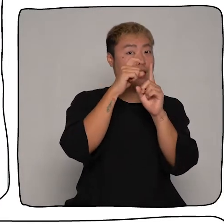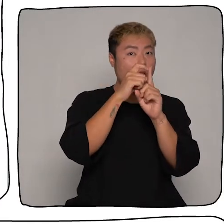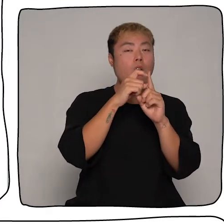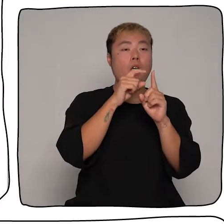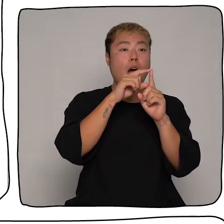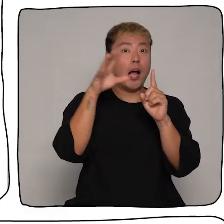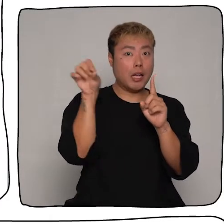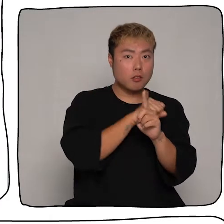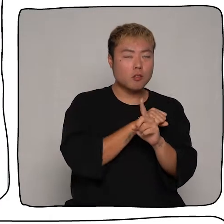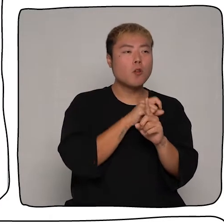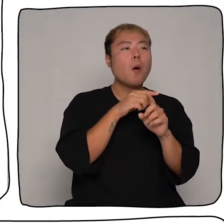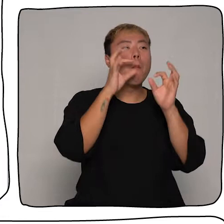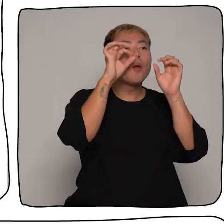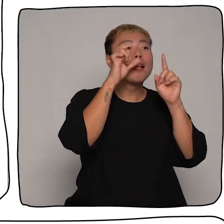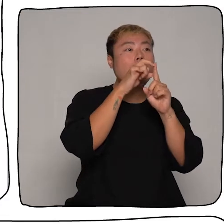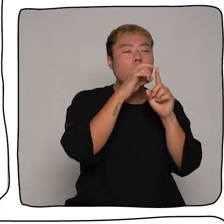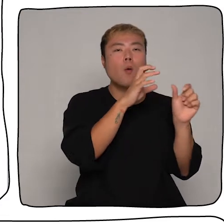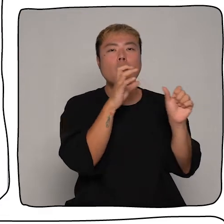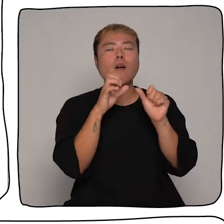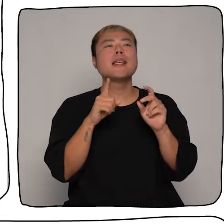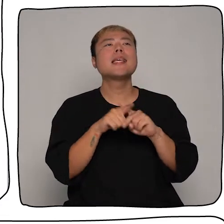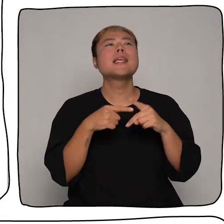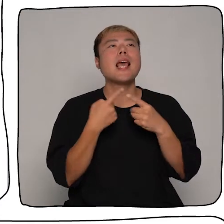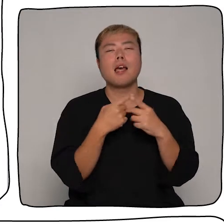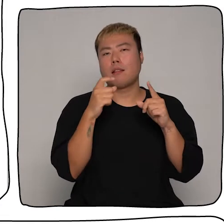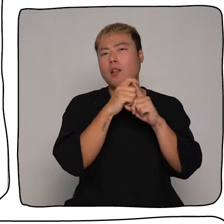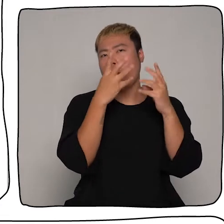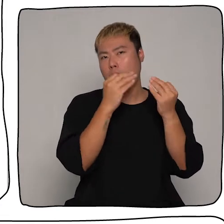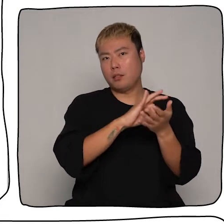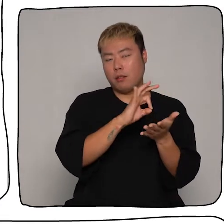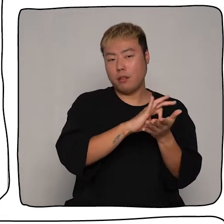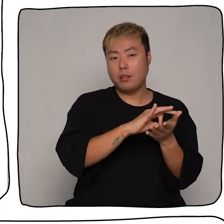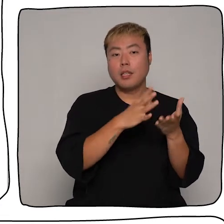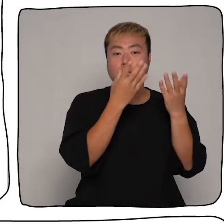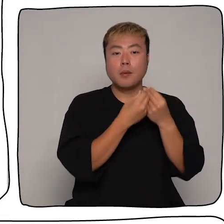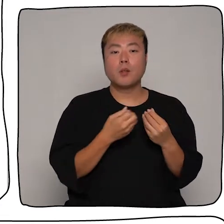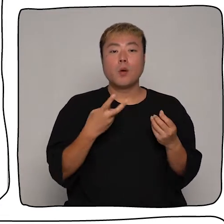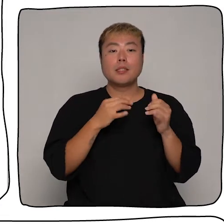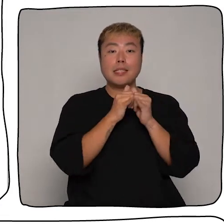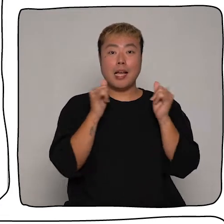means to understand. Children are encouraged to look